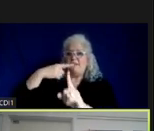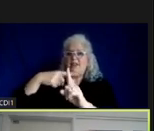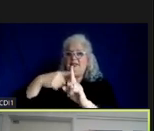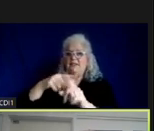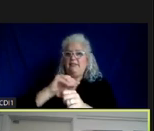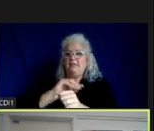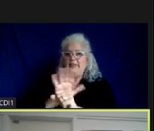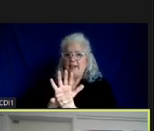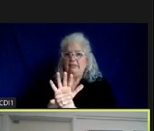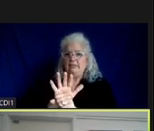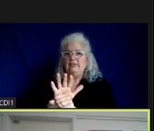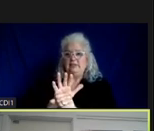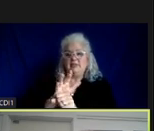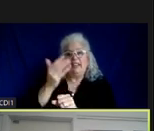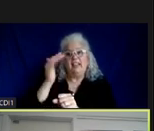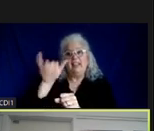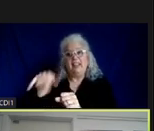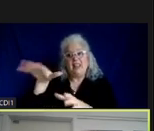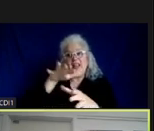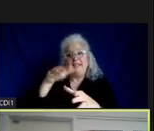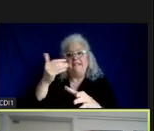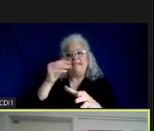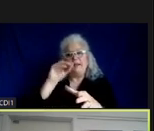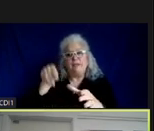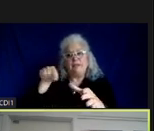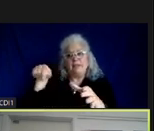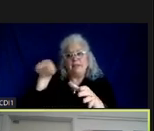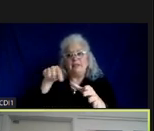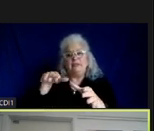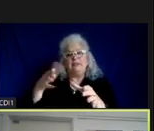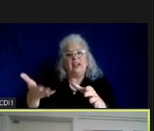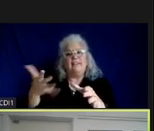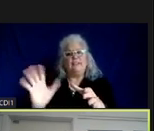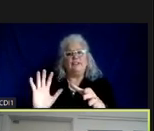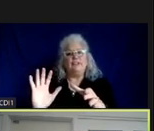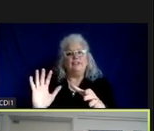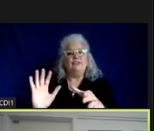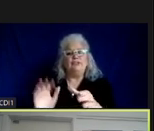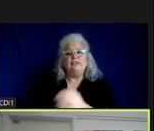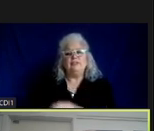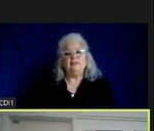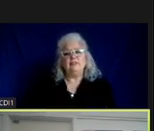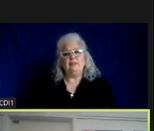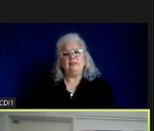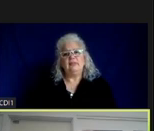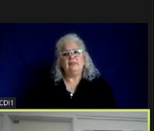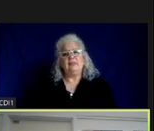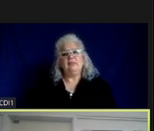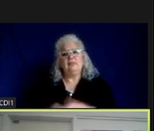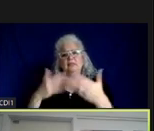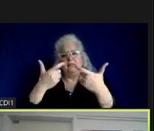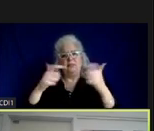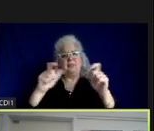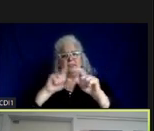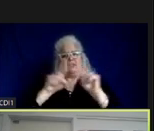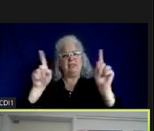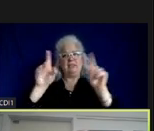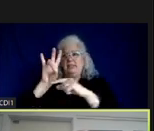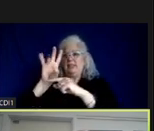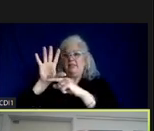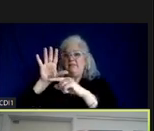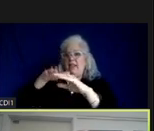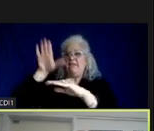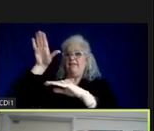to COVID-19. And there's a significant difference between that age group and every other age group. And so right now, with a very